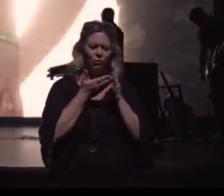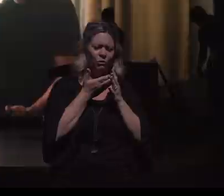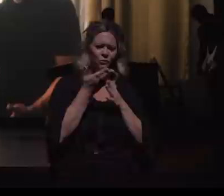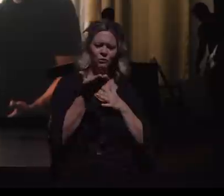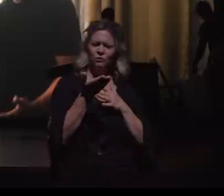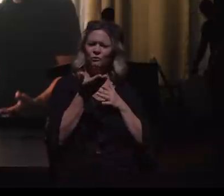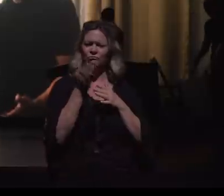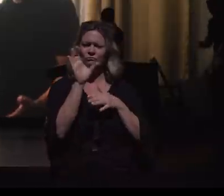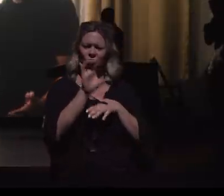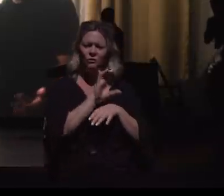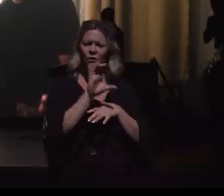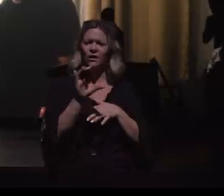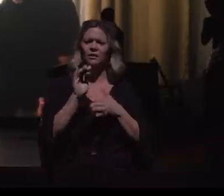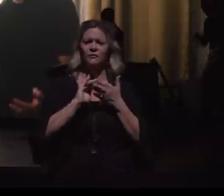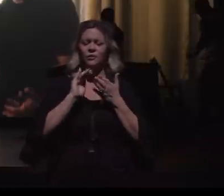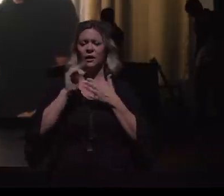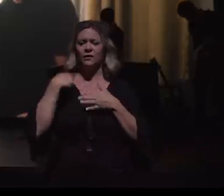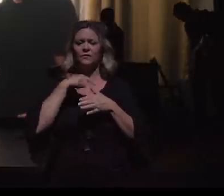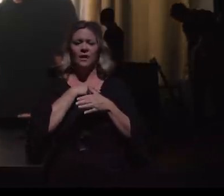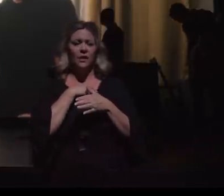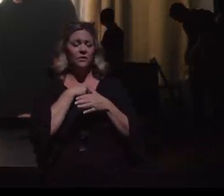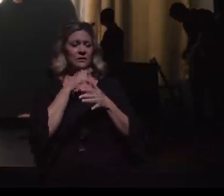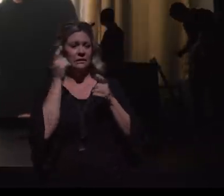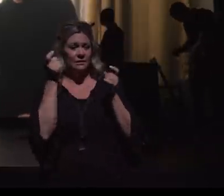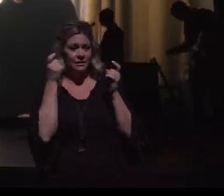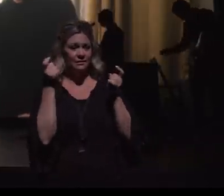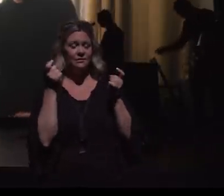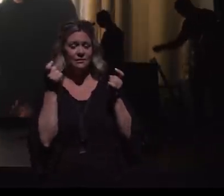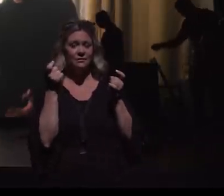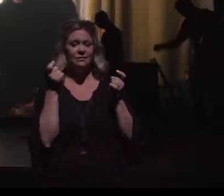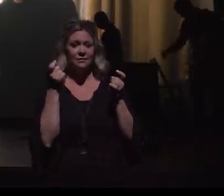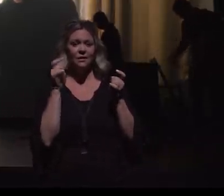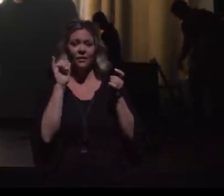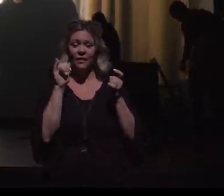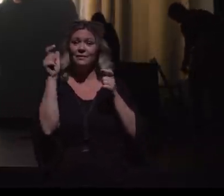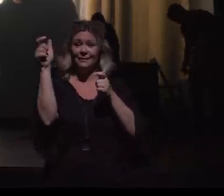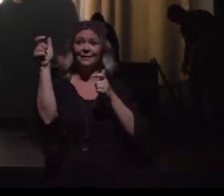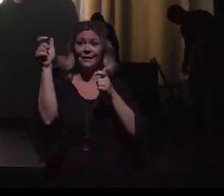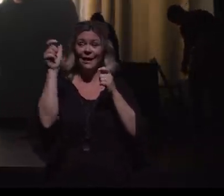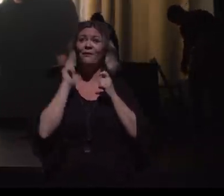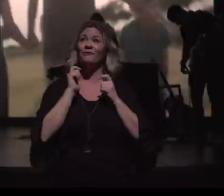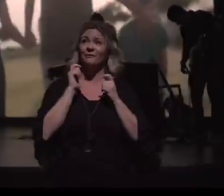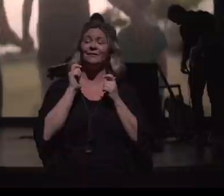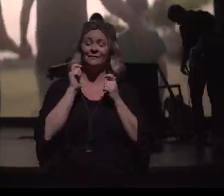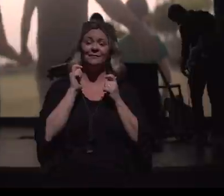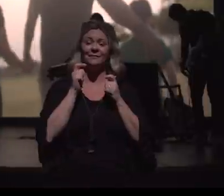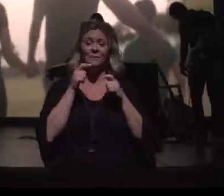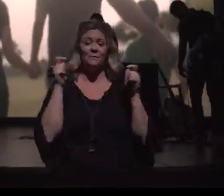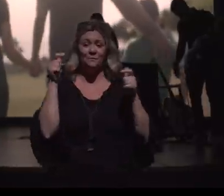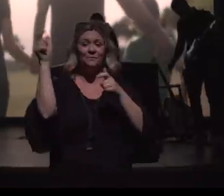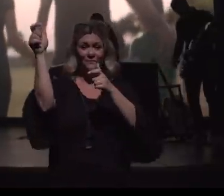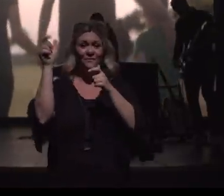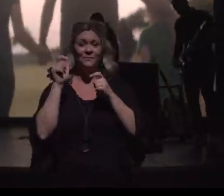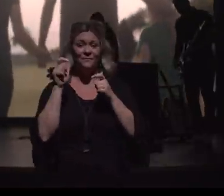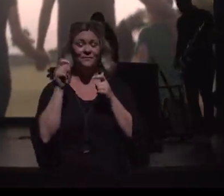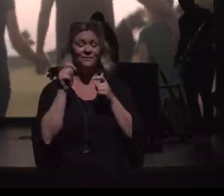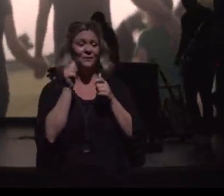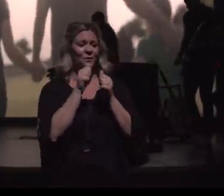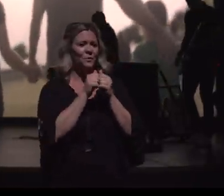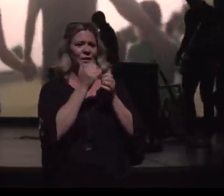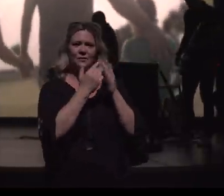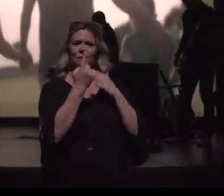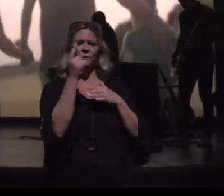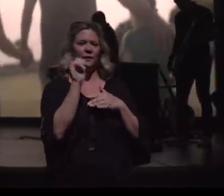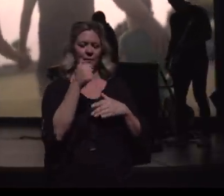through to forgive our sins, that's a gift, you know? Especially with someone like